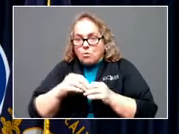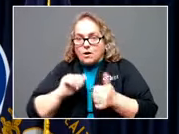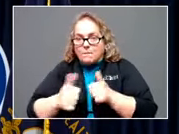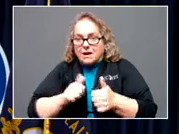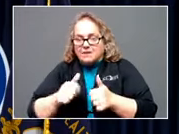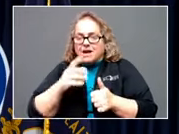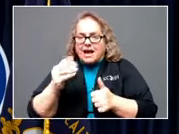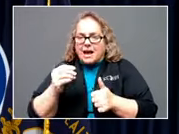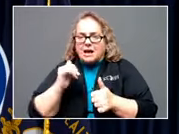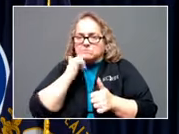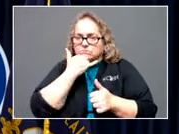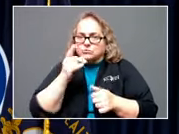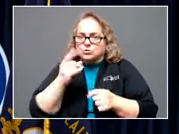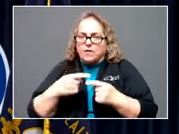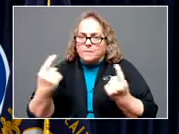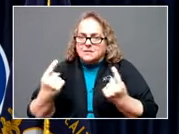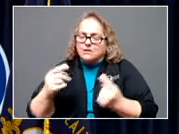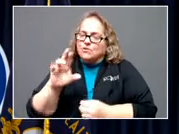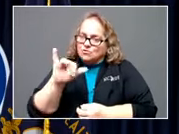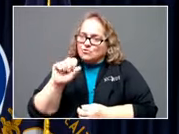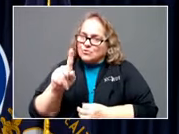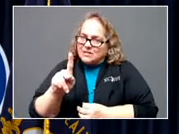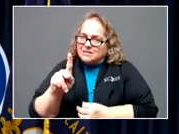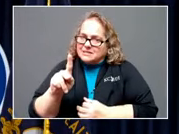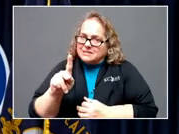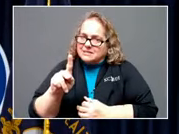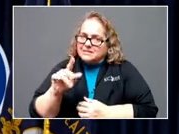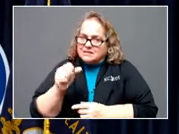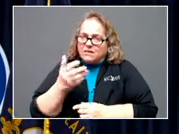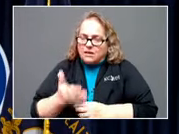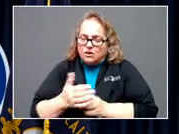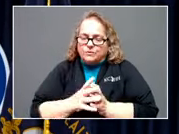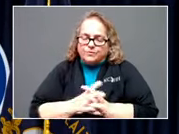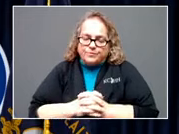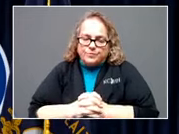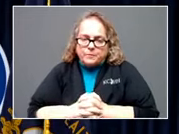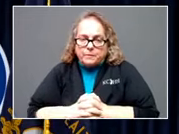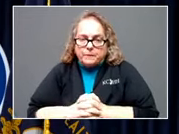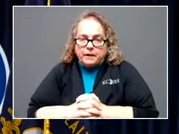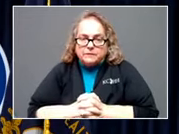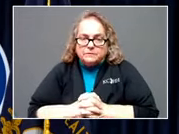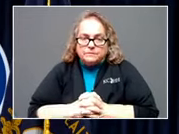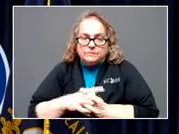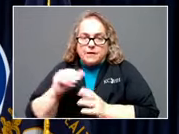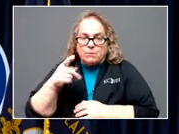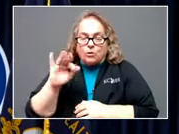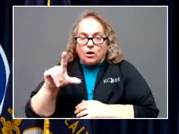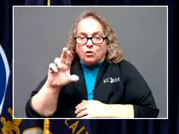that the risk there, if that's what you're trying to do, increases. April Rickert.